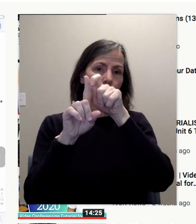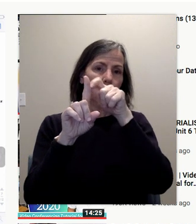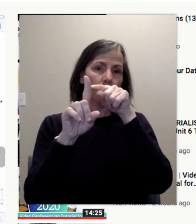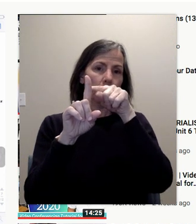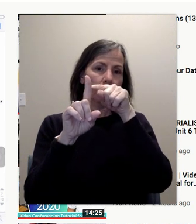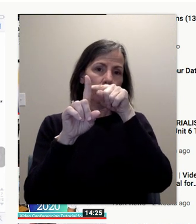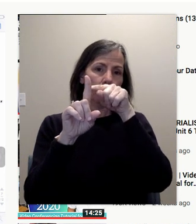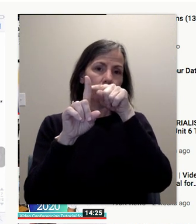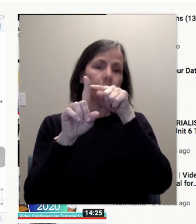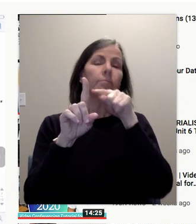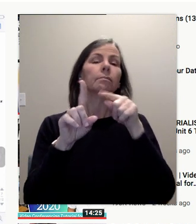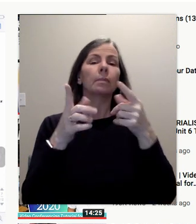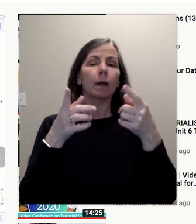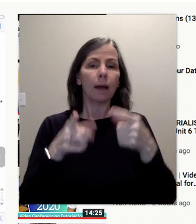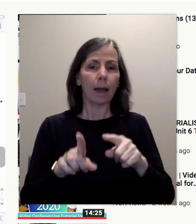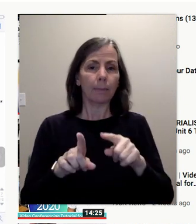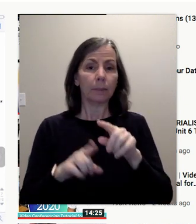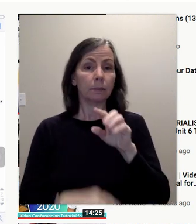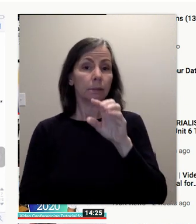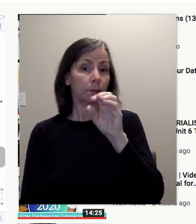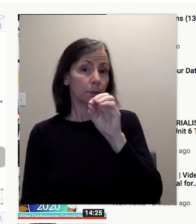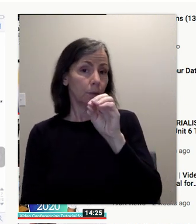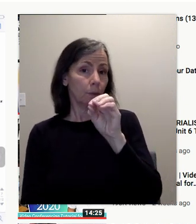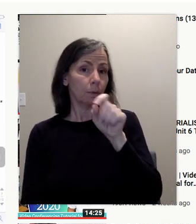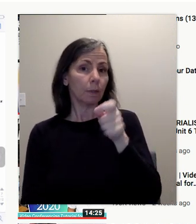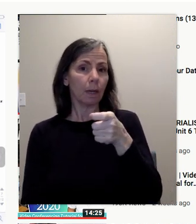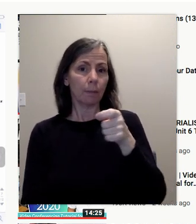0, 5.